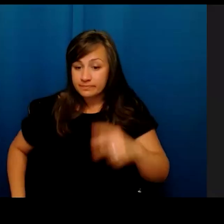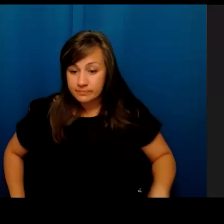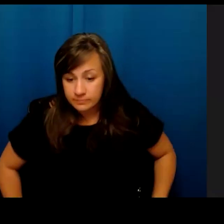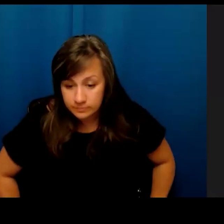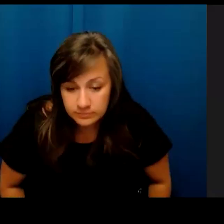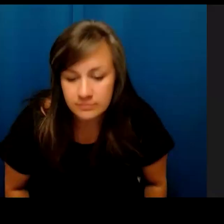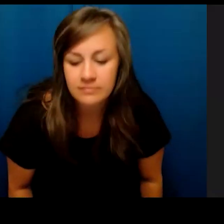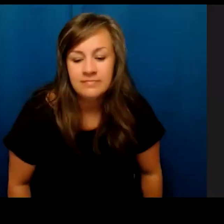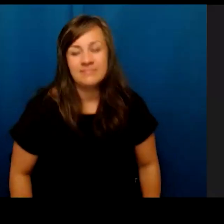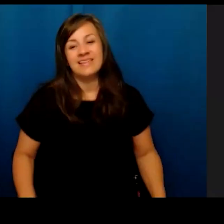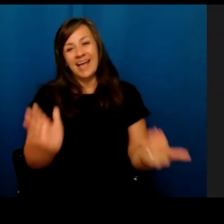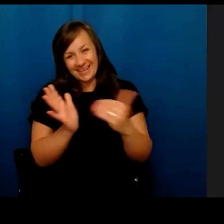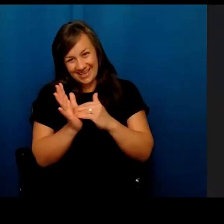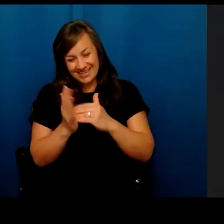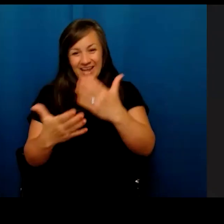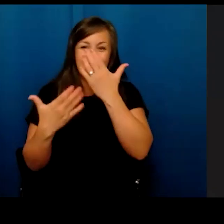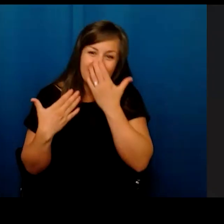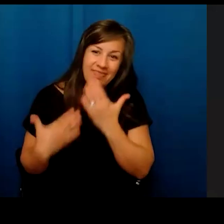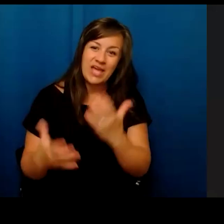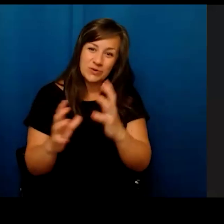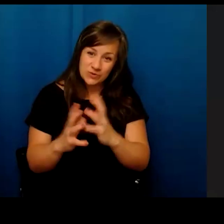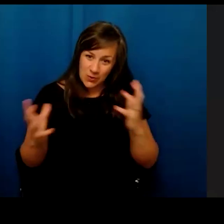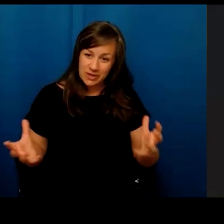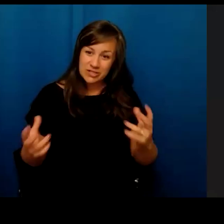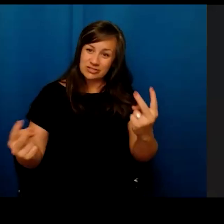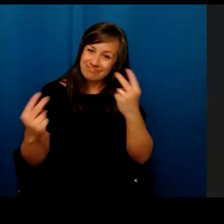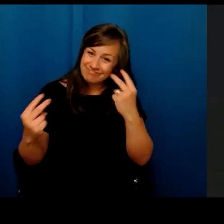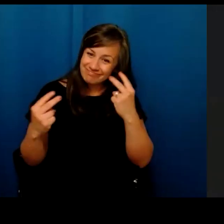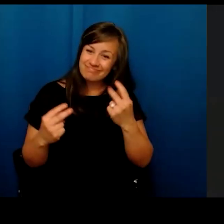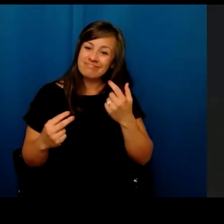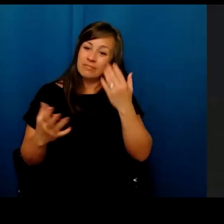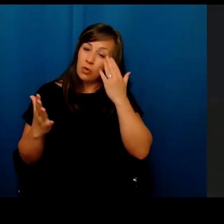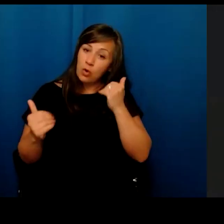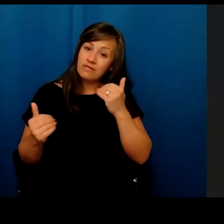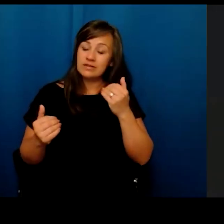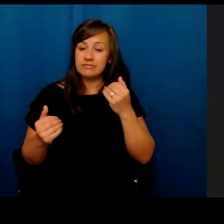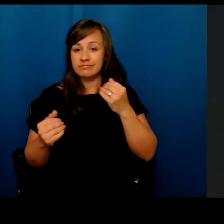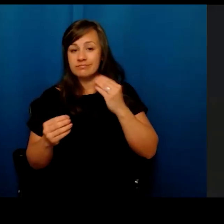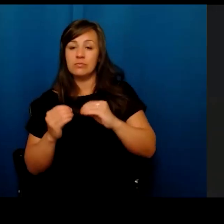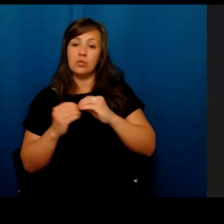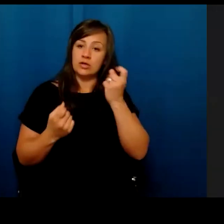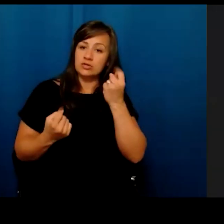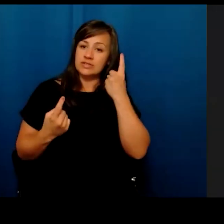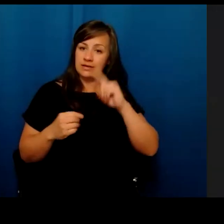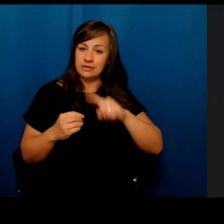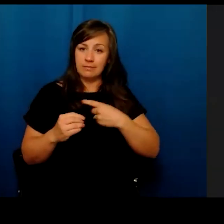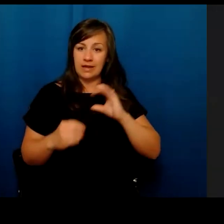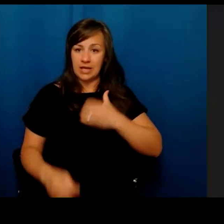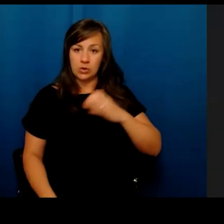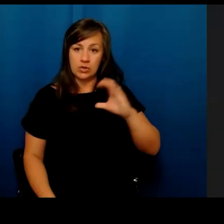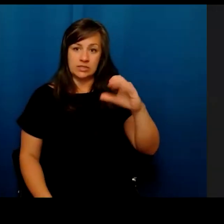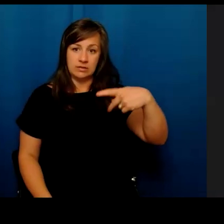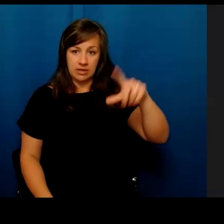So again, thank you. I hope this gave you kind of an idea, a little bit about our CPL. One of the things I really wanted to kind of get